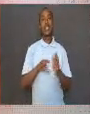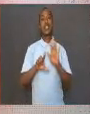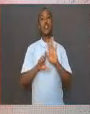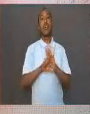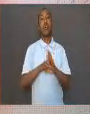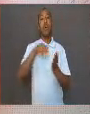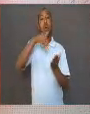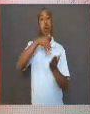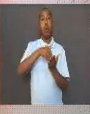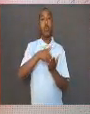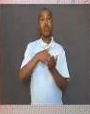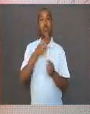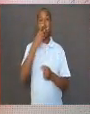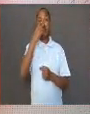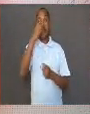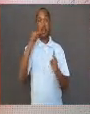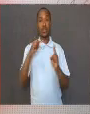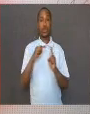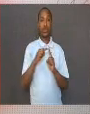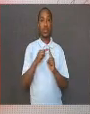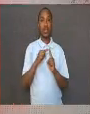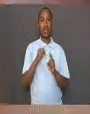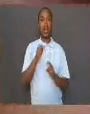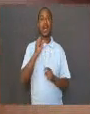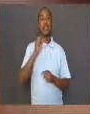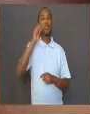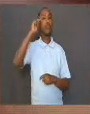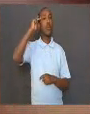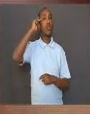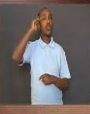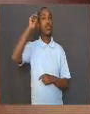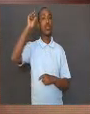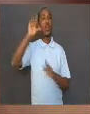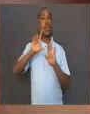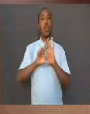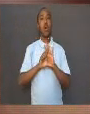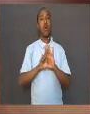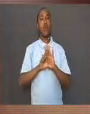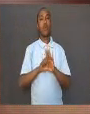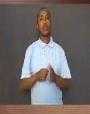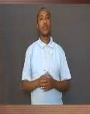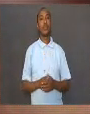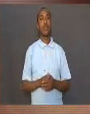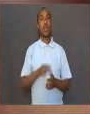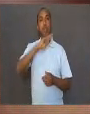This law is also referred to as Proust's law,